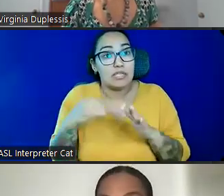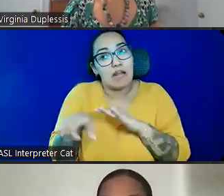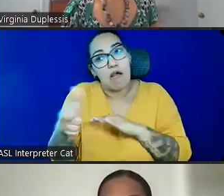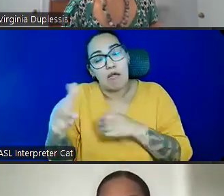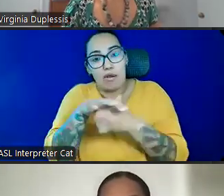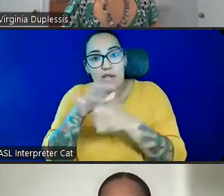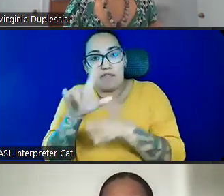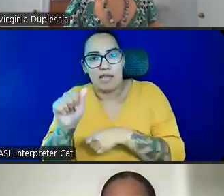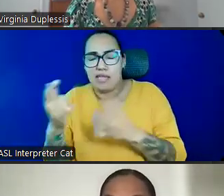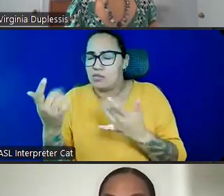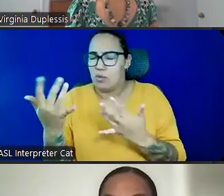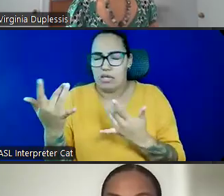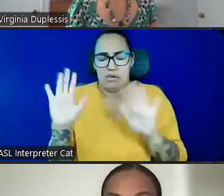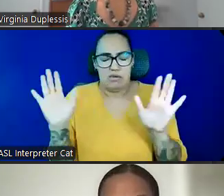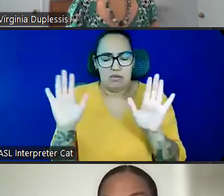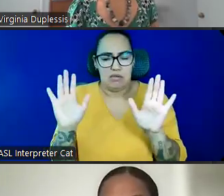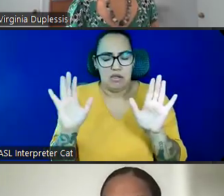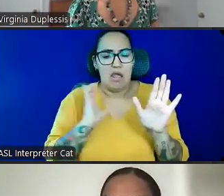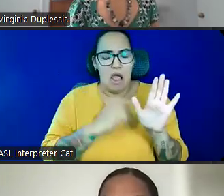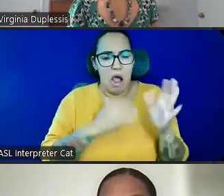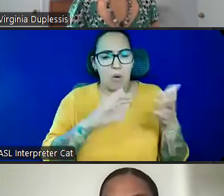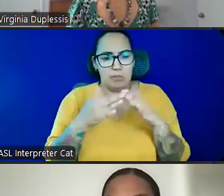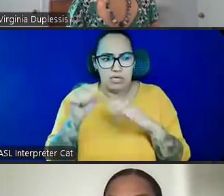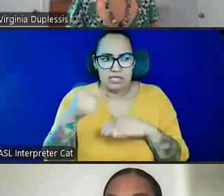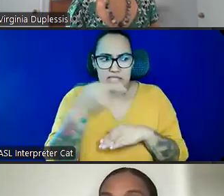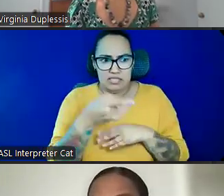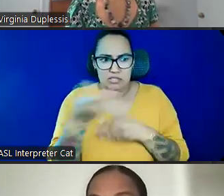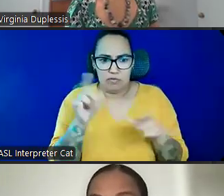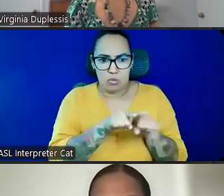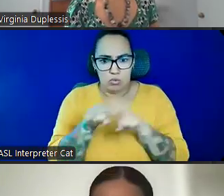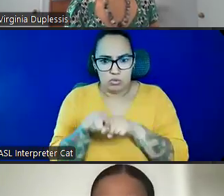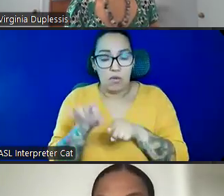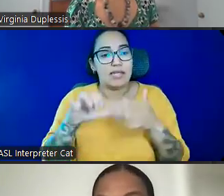and realized, wait a second, our community needs this service as well. And so that's how our